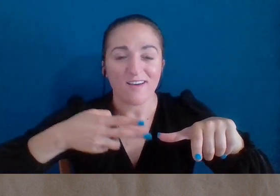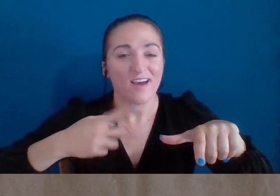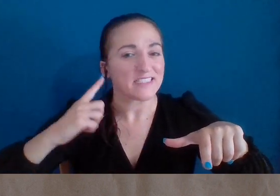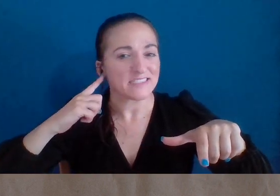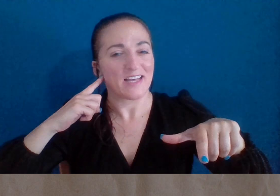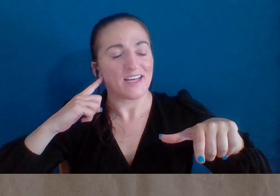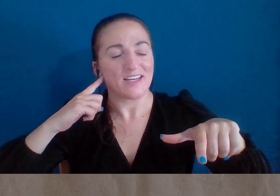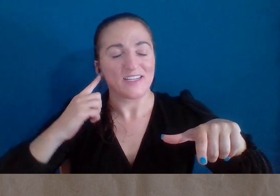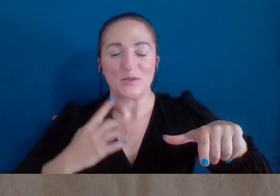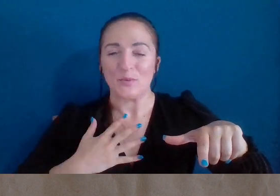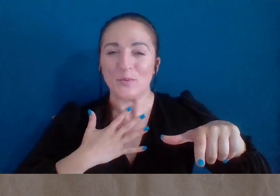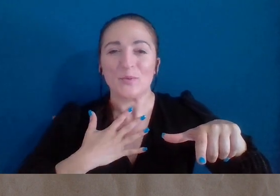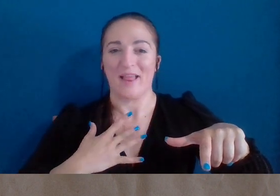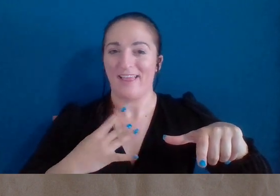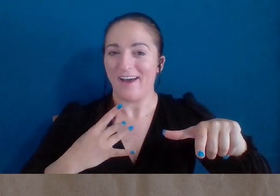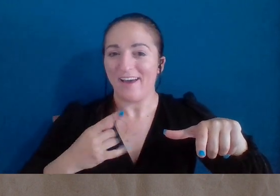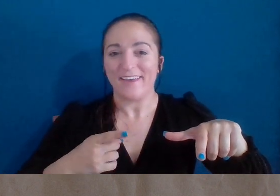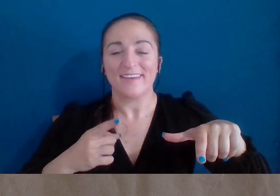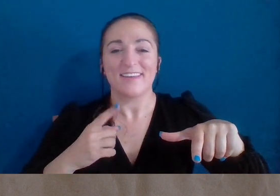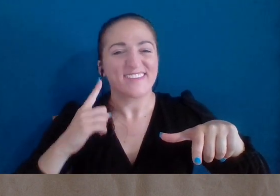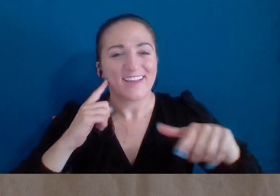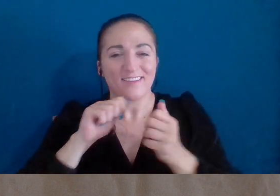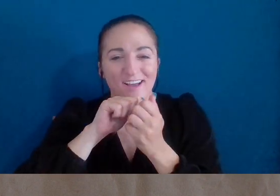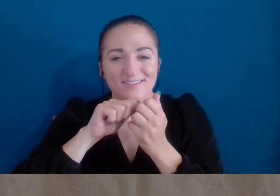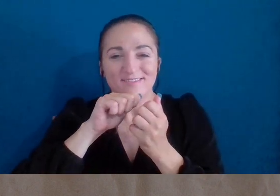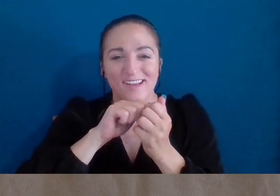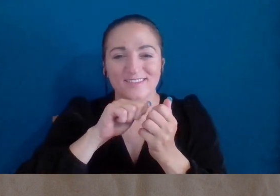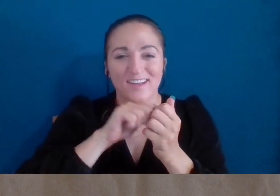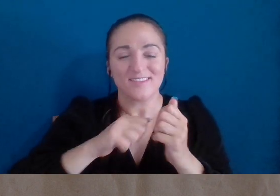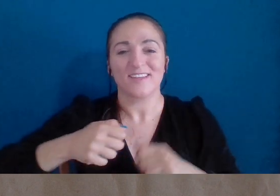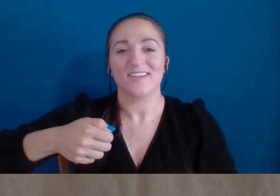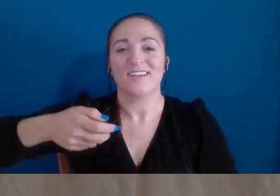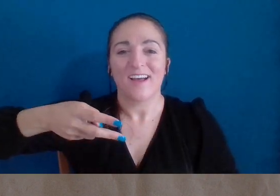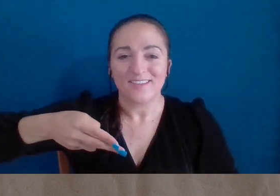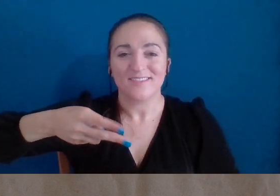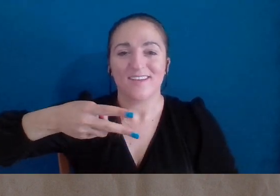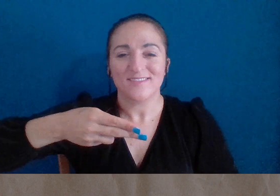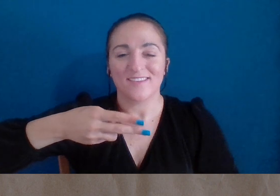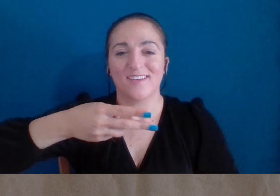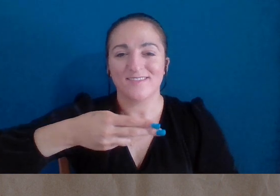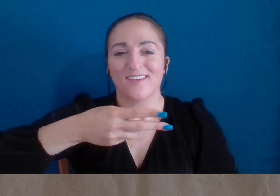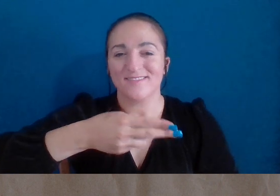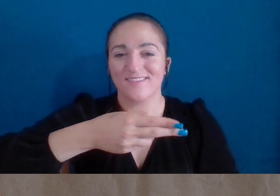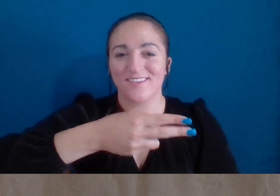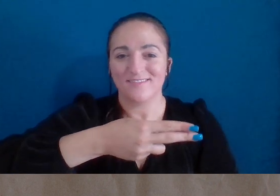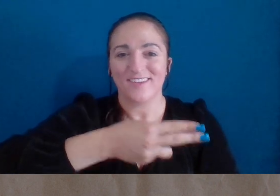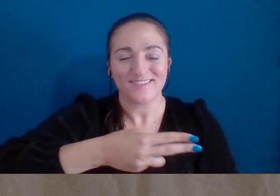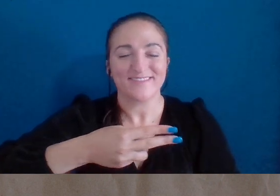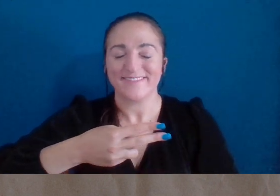crunch. Okay, I'm gonna cut this one in half also. And you know what? I think I'll bend this one in